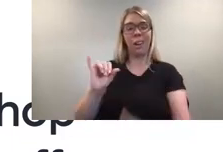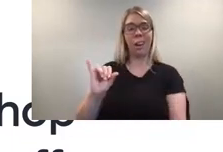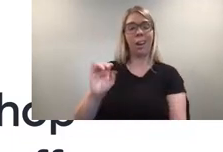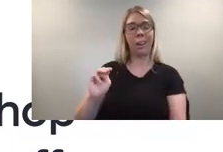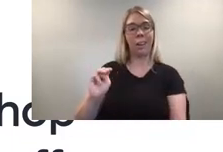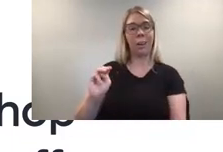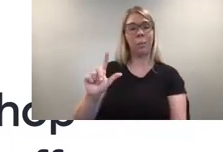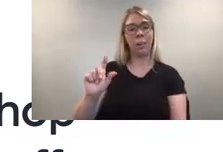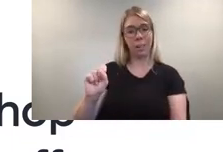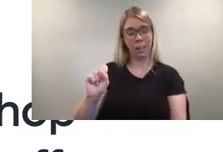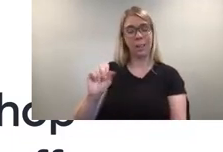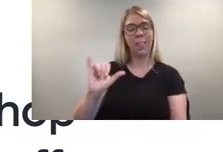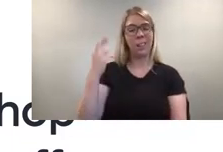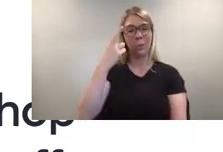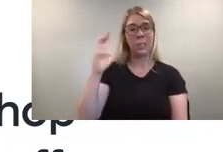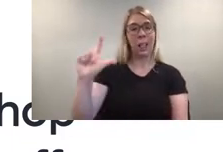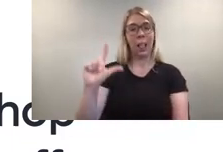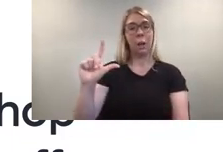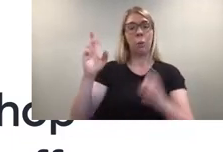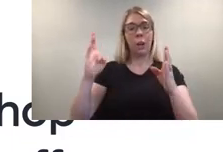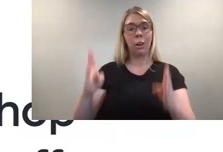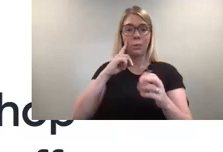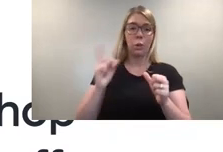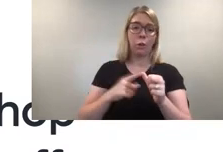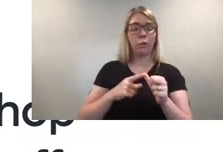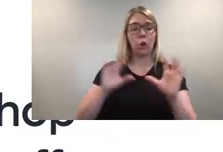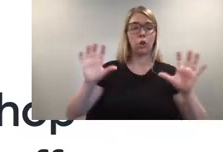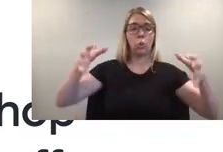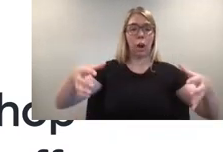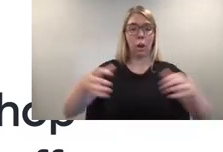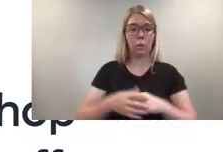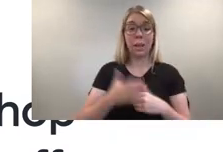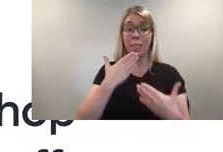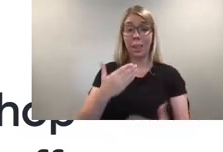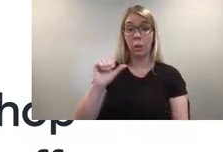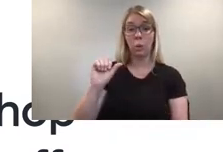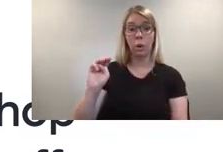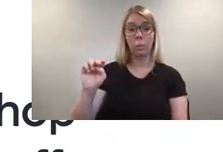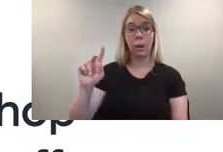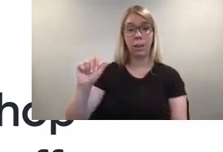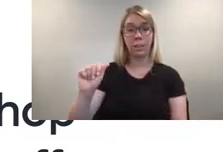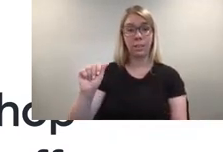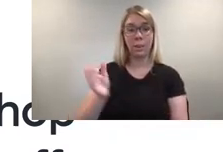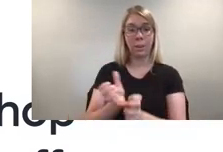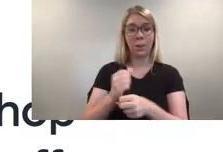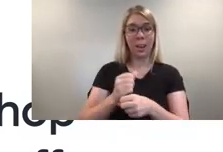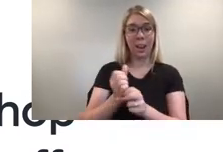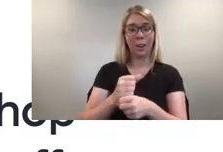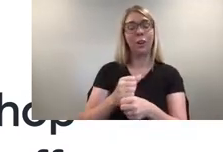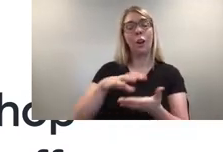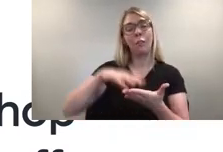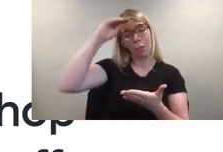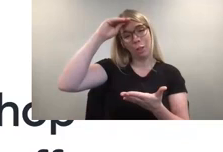it's librarians for this first round. And thank you, Amanda. Amanda, the creator of our learning circles,